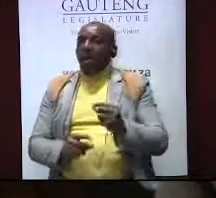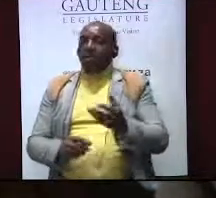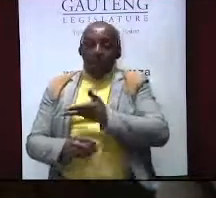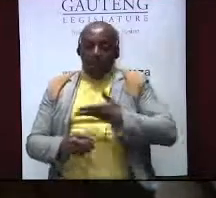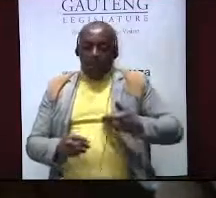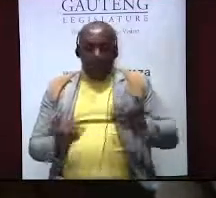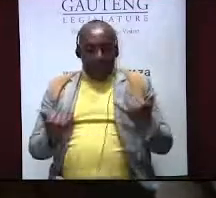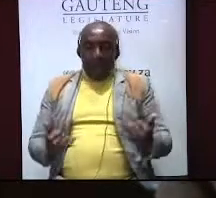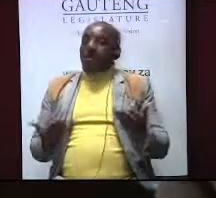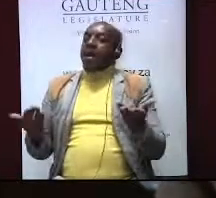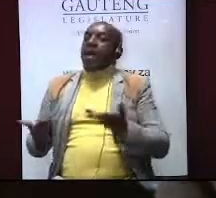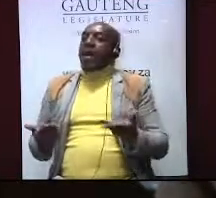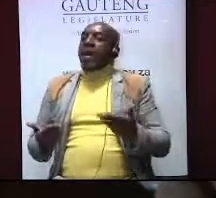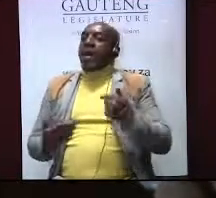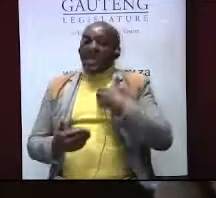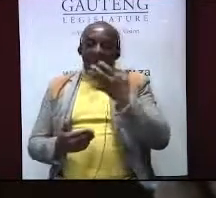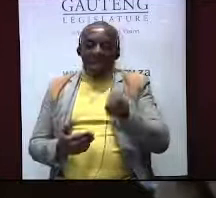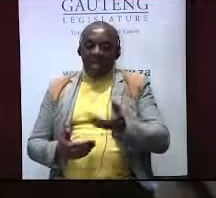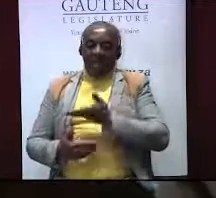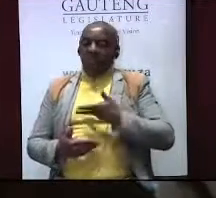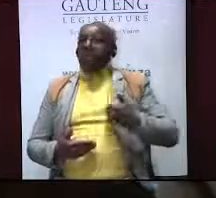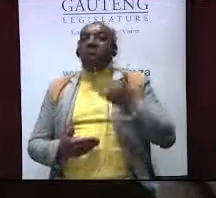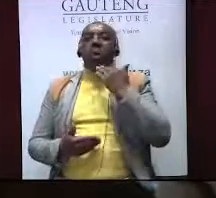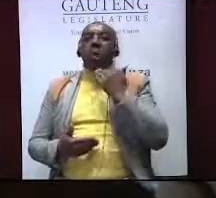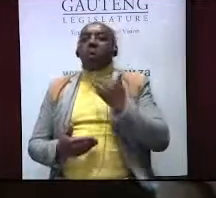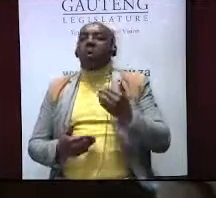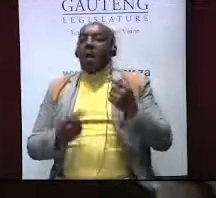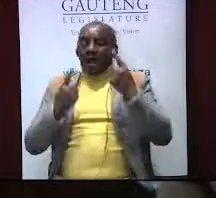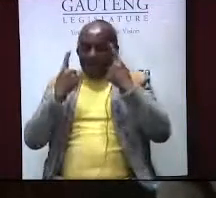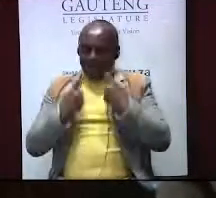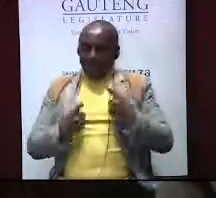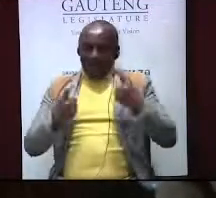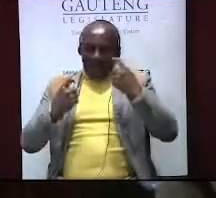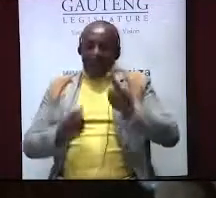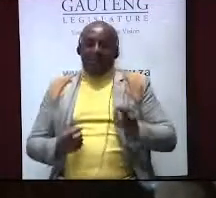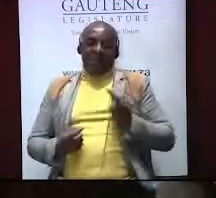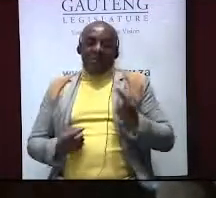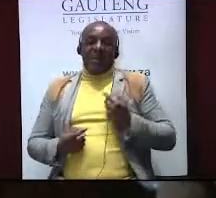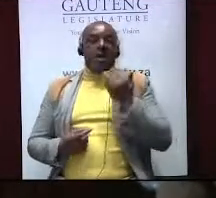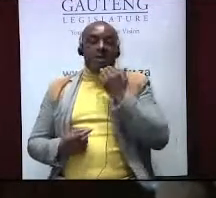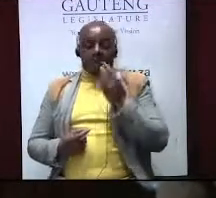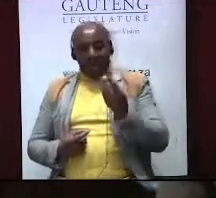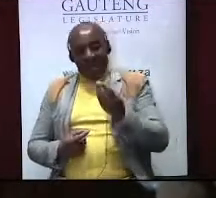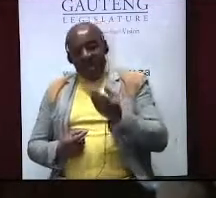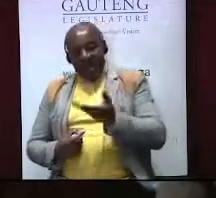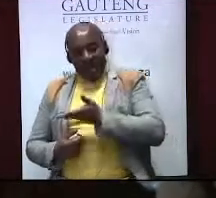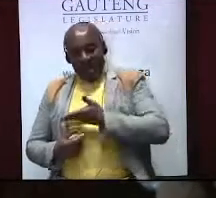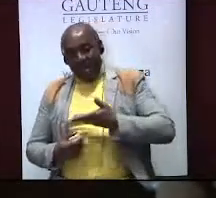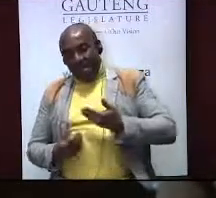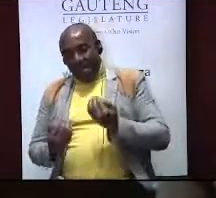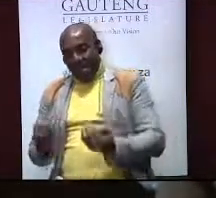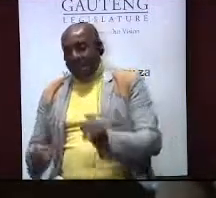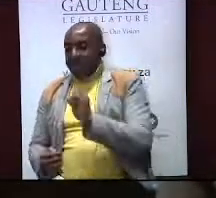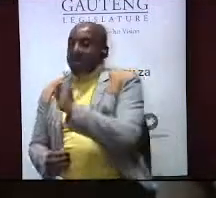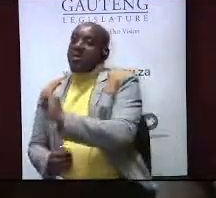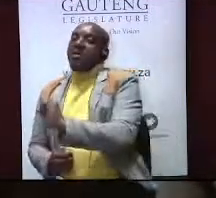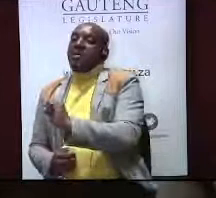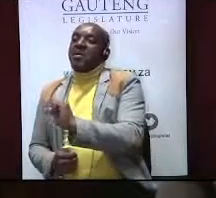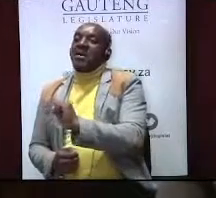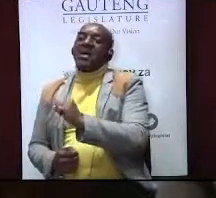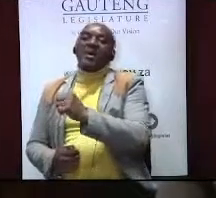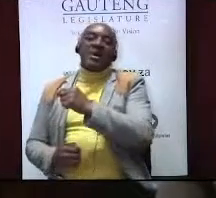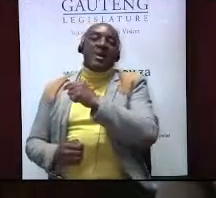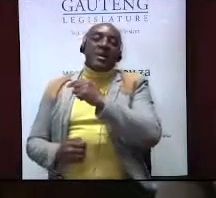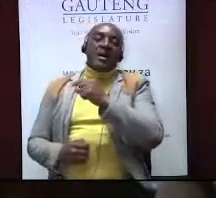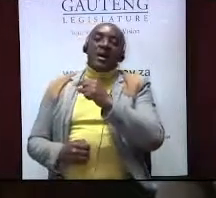today? We've got women who are still crying for themselves and their children. By pizza di mbogoto. Mbogoto